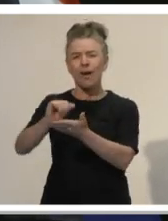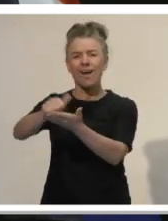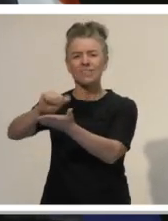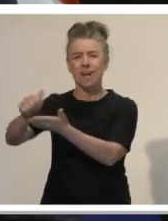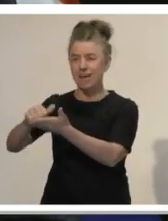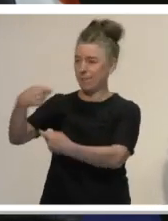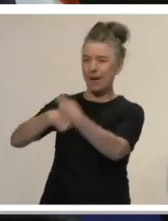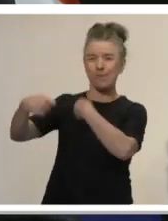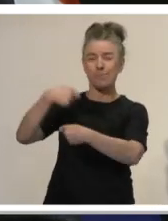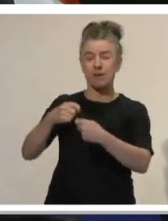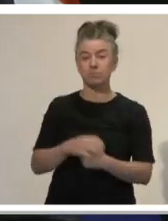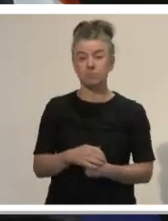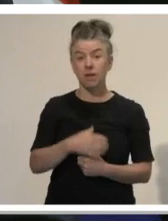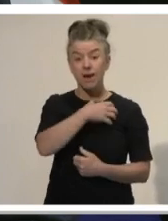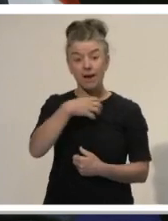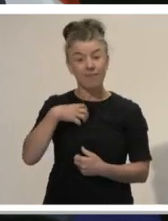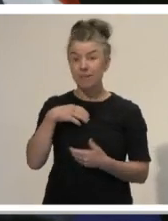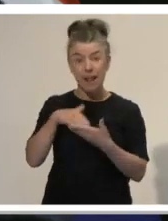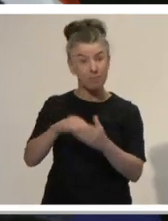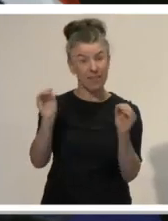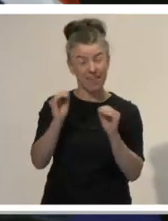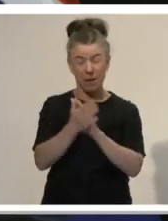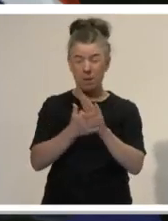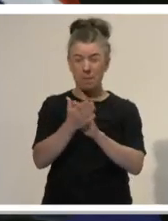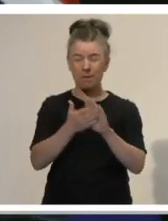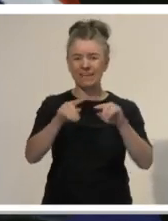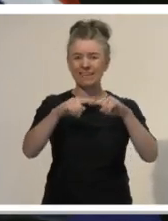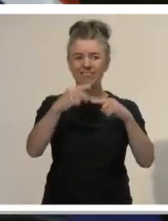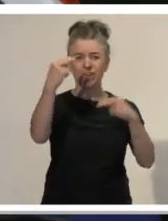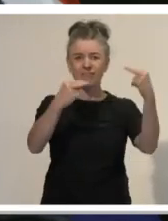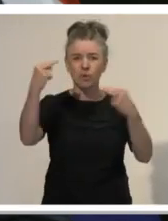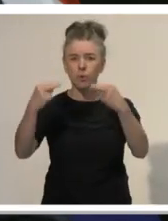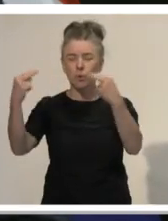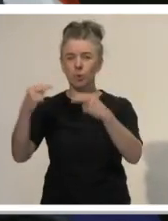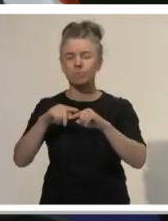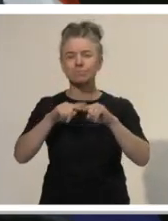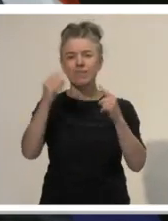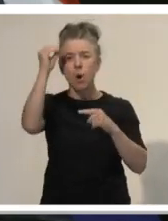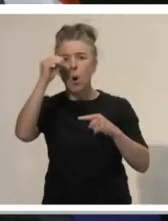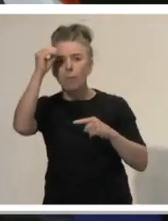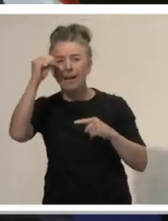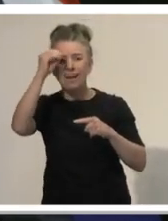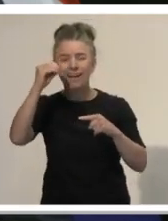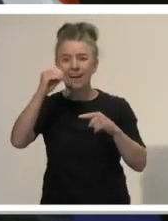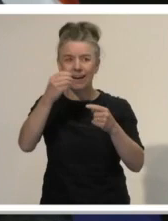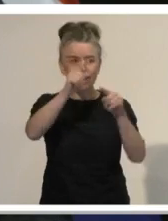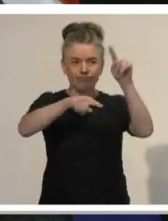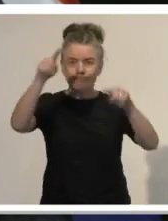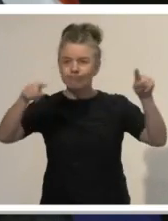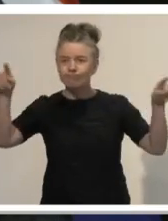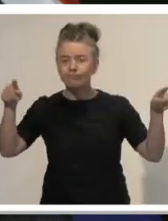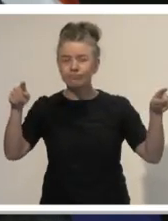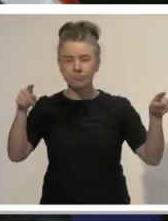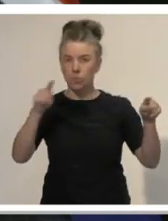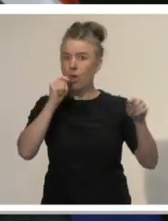government intervention, we risk losing the skills and range of perspectives which provide important independent news and